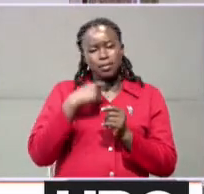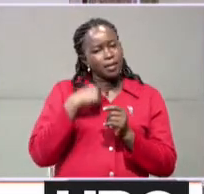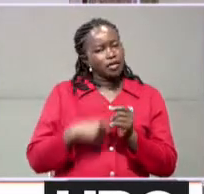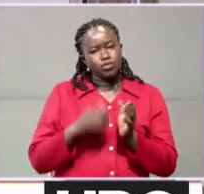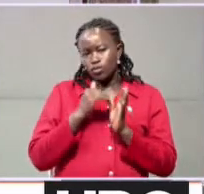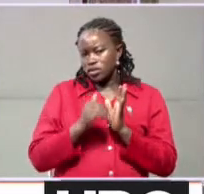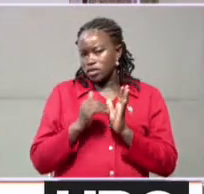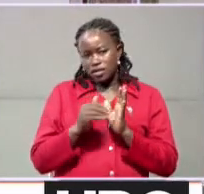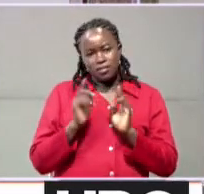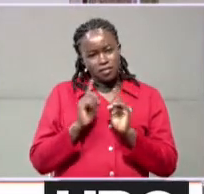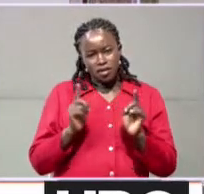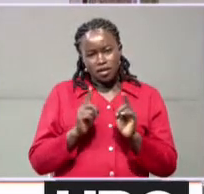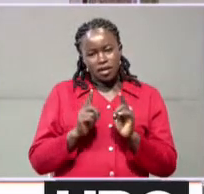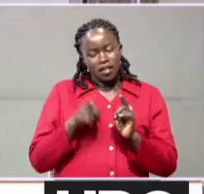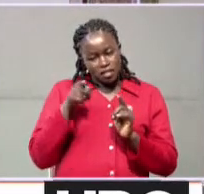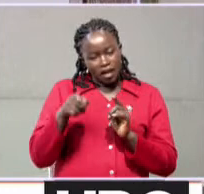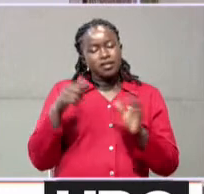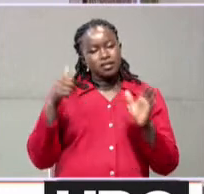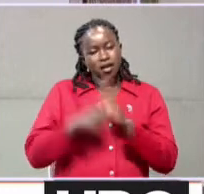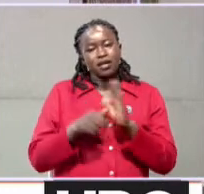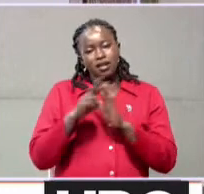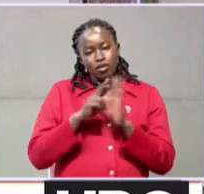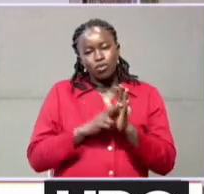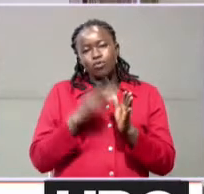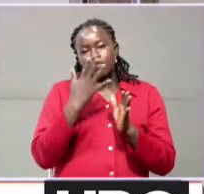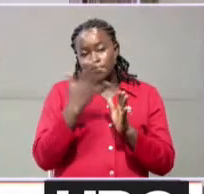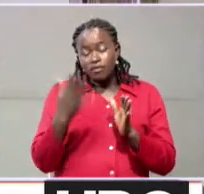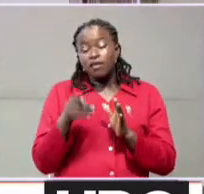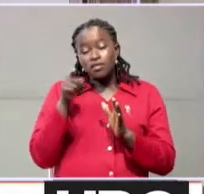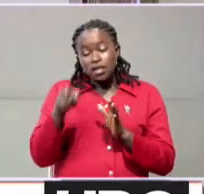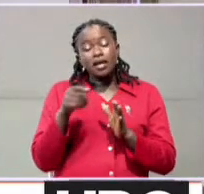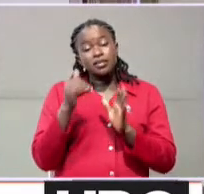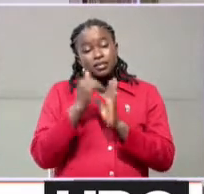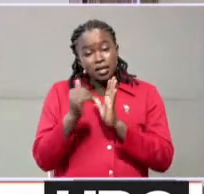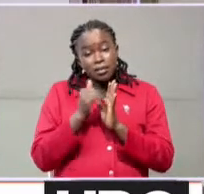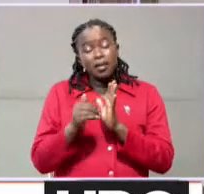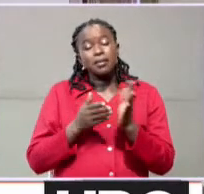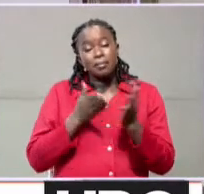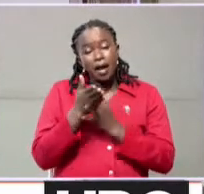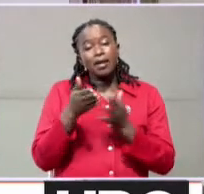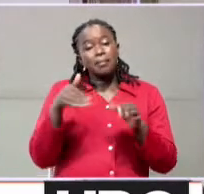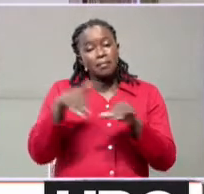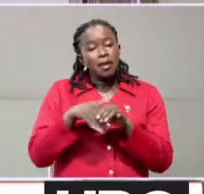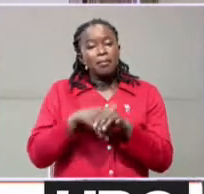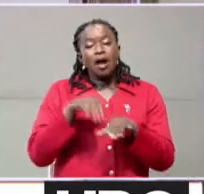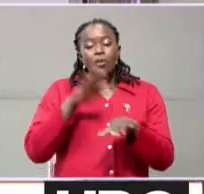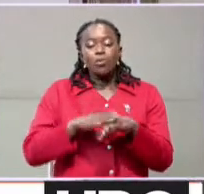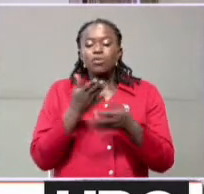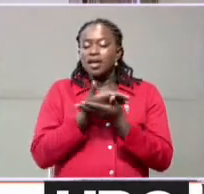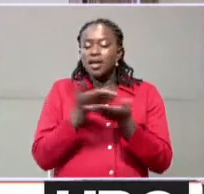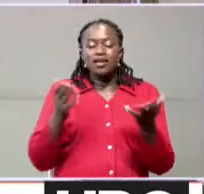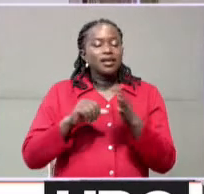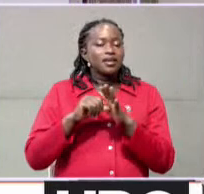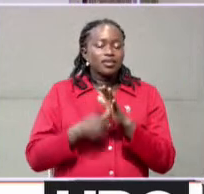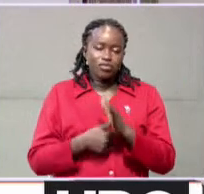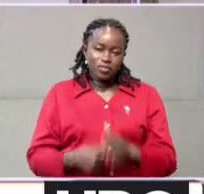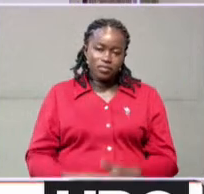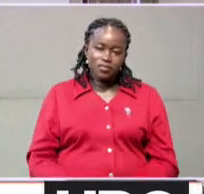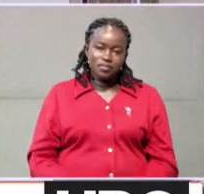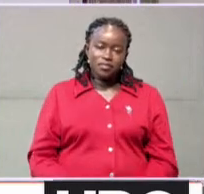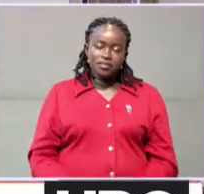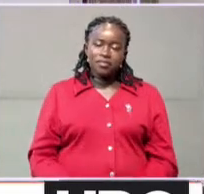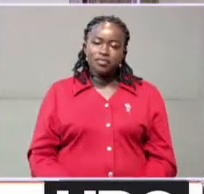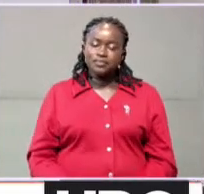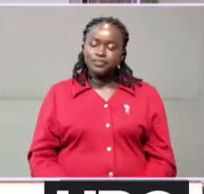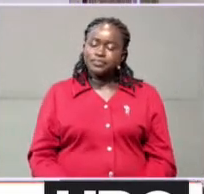statement is under root 55 this is a statement by a member on any matter okay thank you very much right